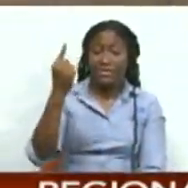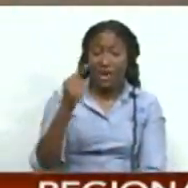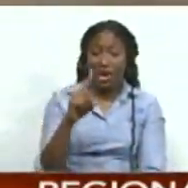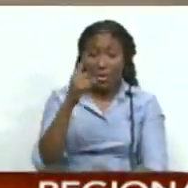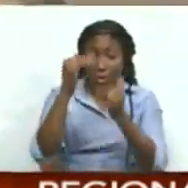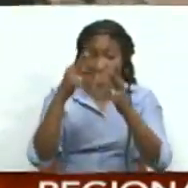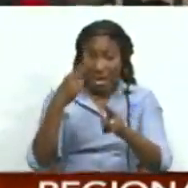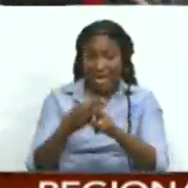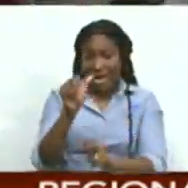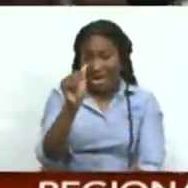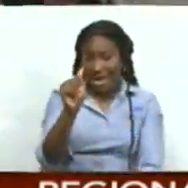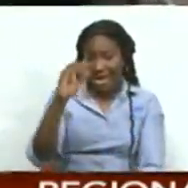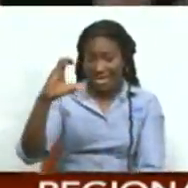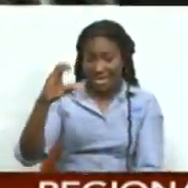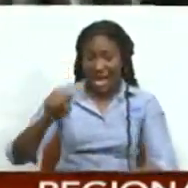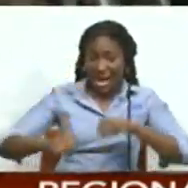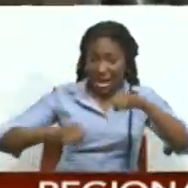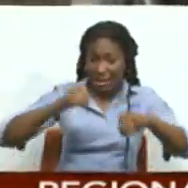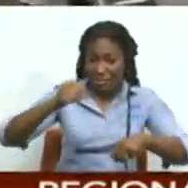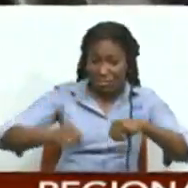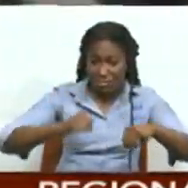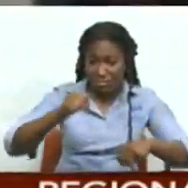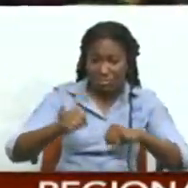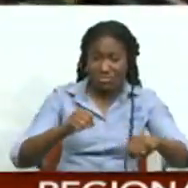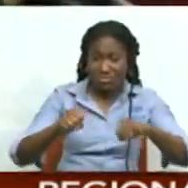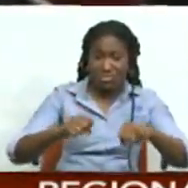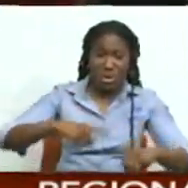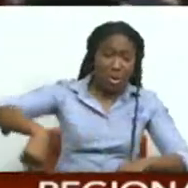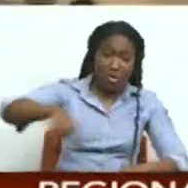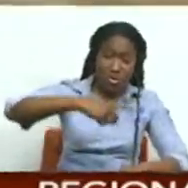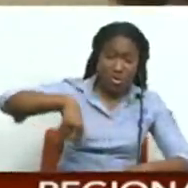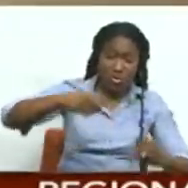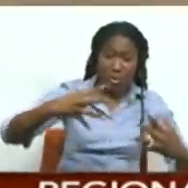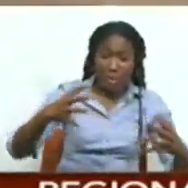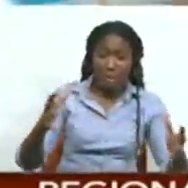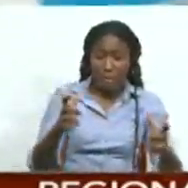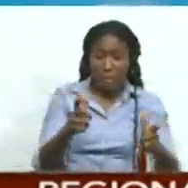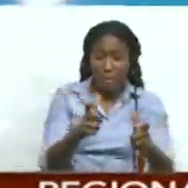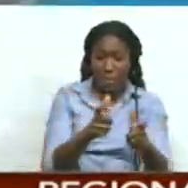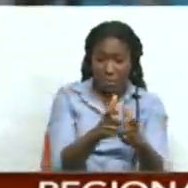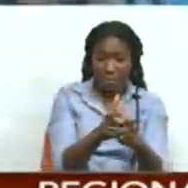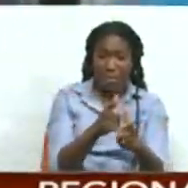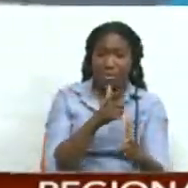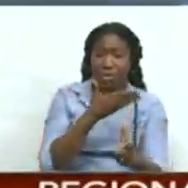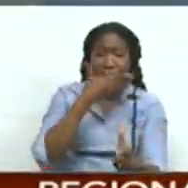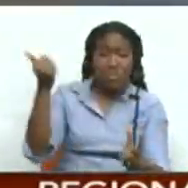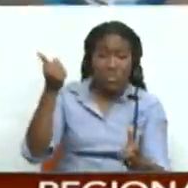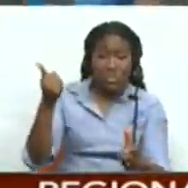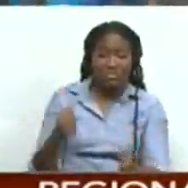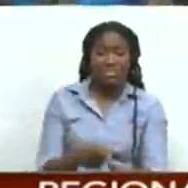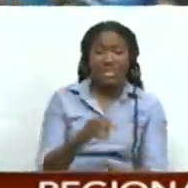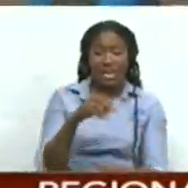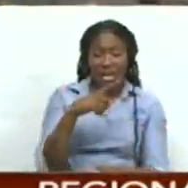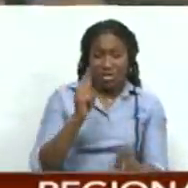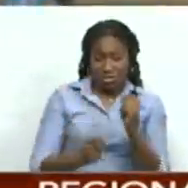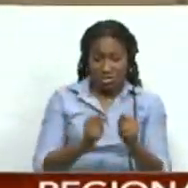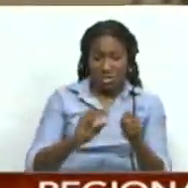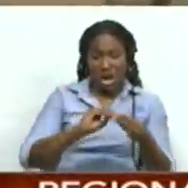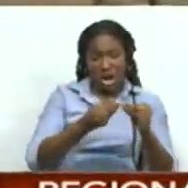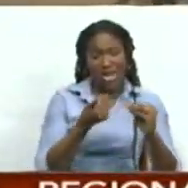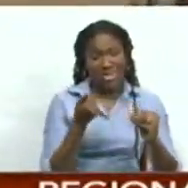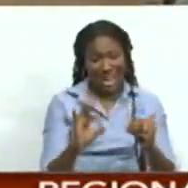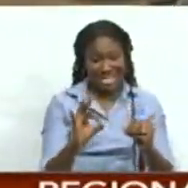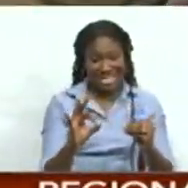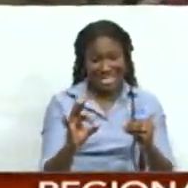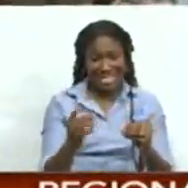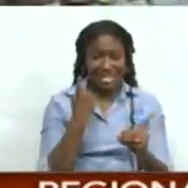men's elimination. A 2022 elimination gold medalist on this same stop of the series, Campbell finished 19th a short while ago